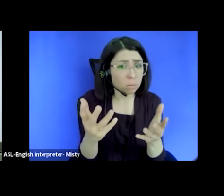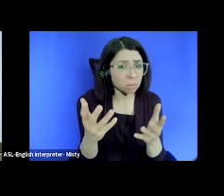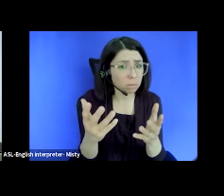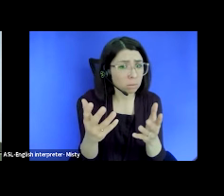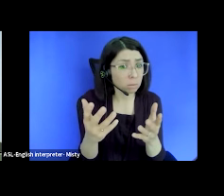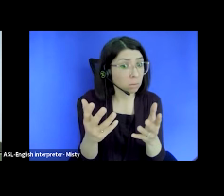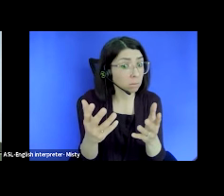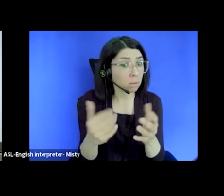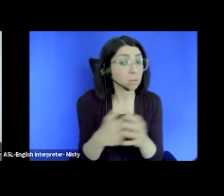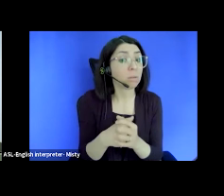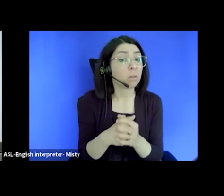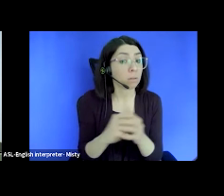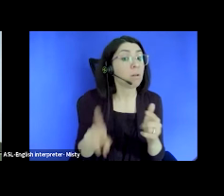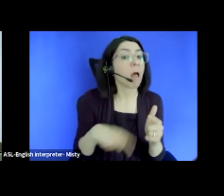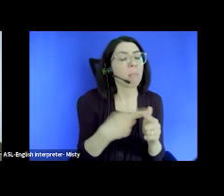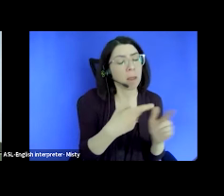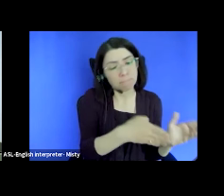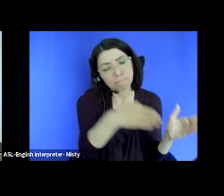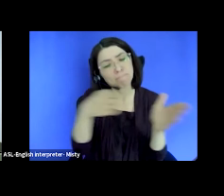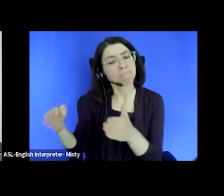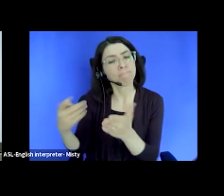behavioral experiments.